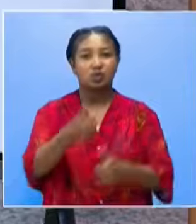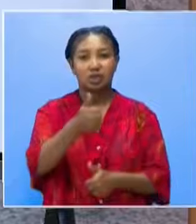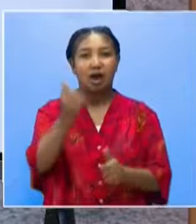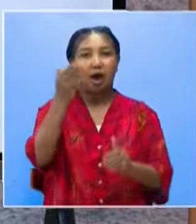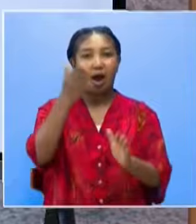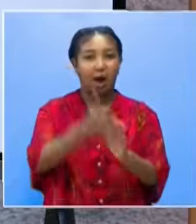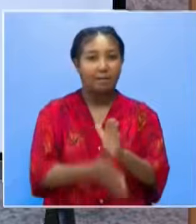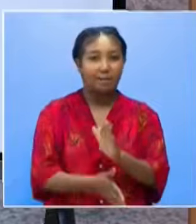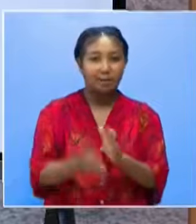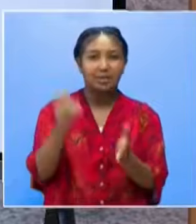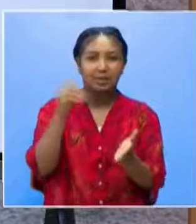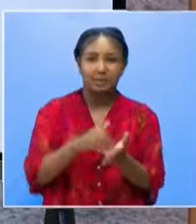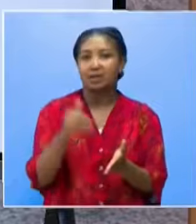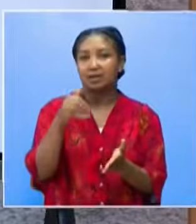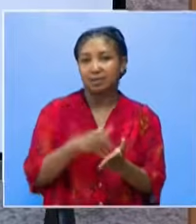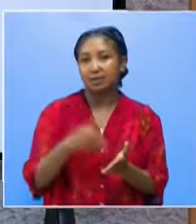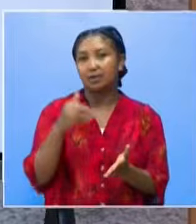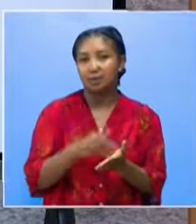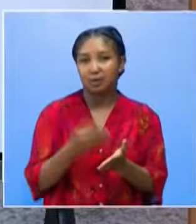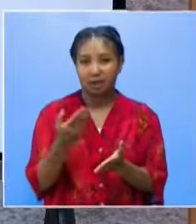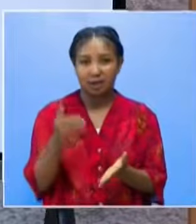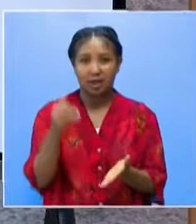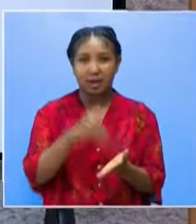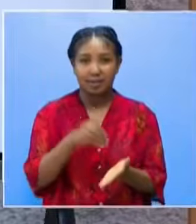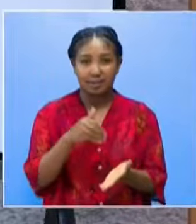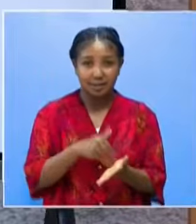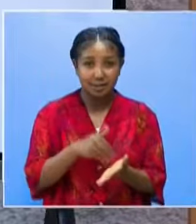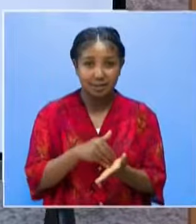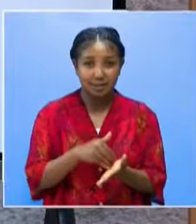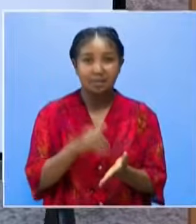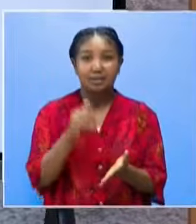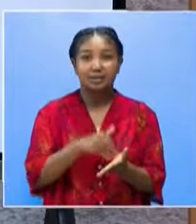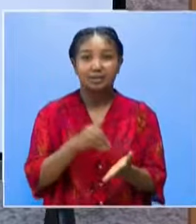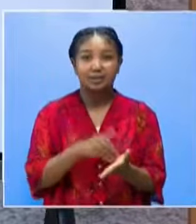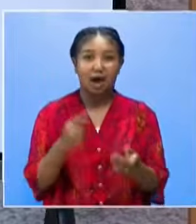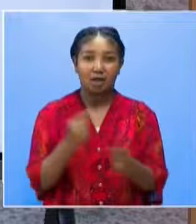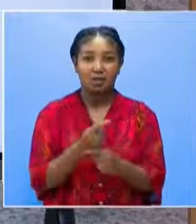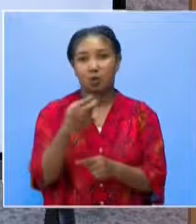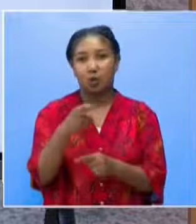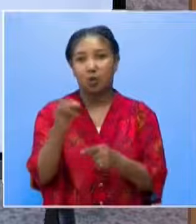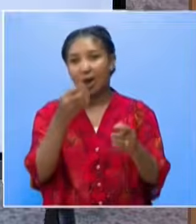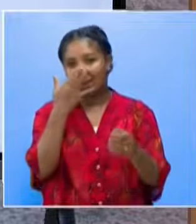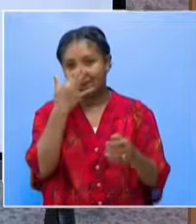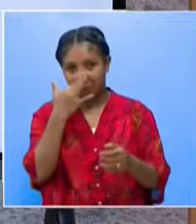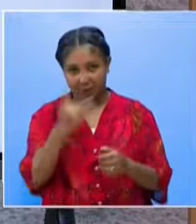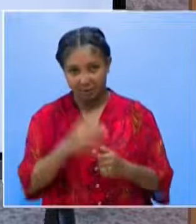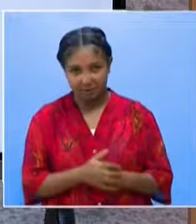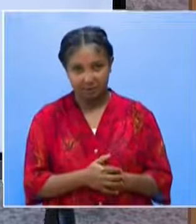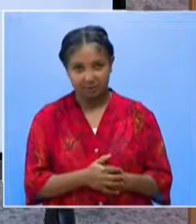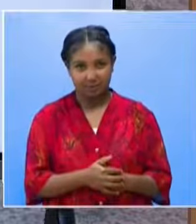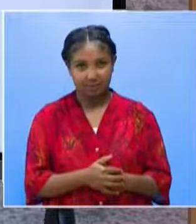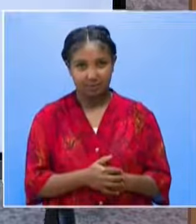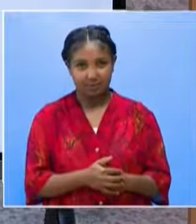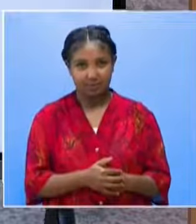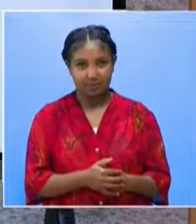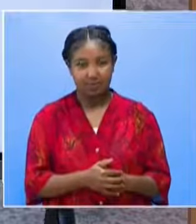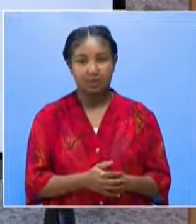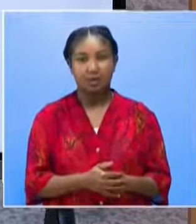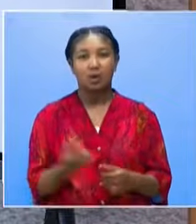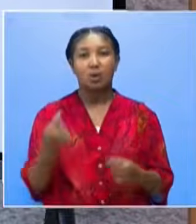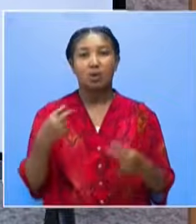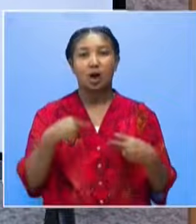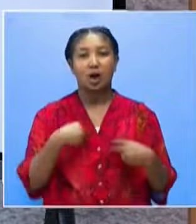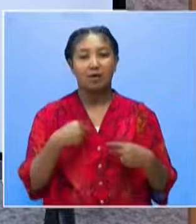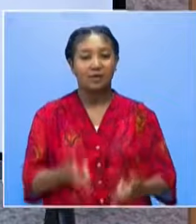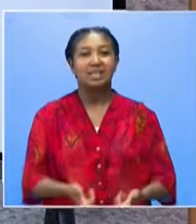happen repeatedly, or the repeated actions or experiences. We have